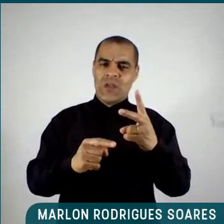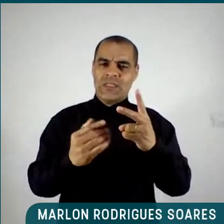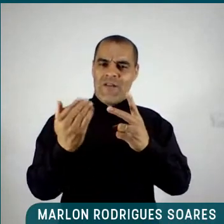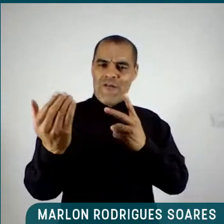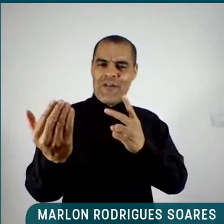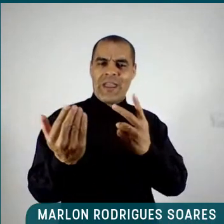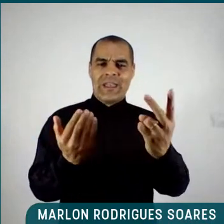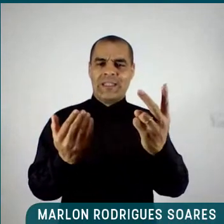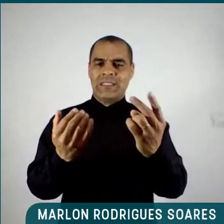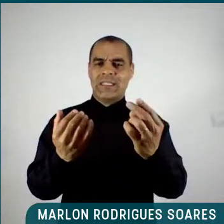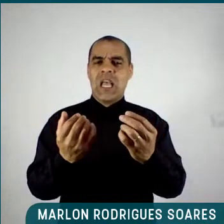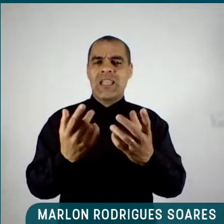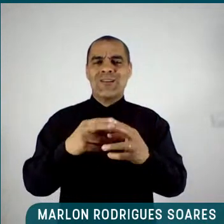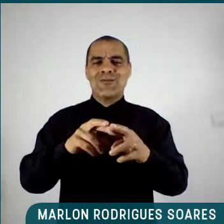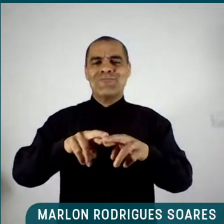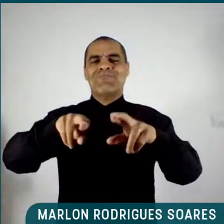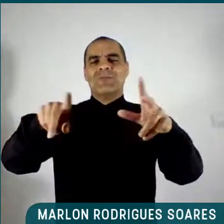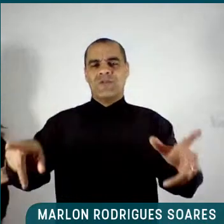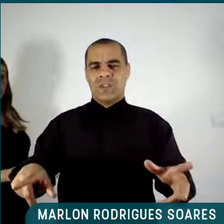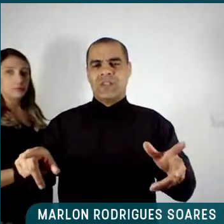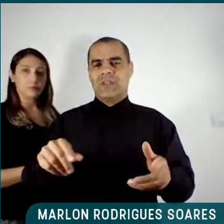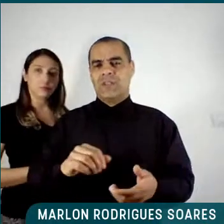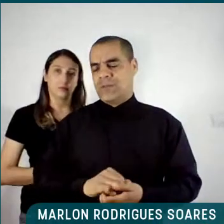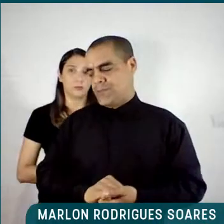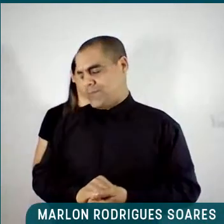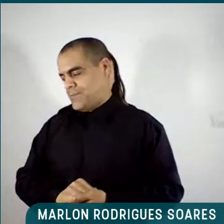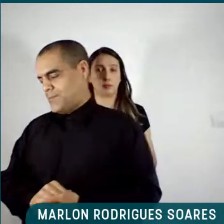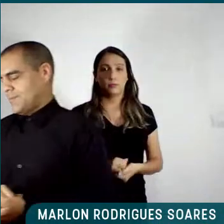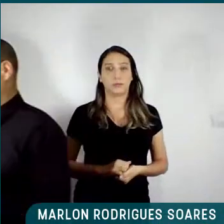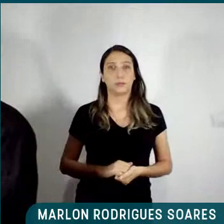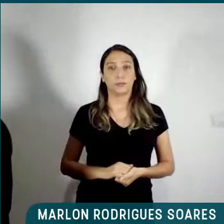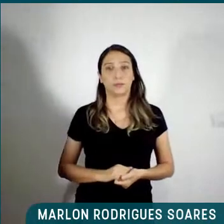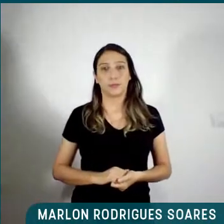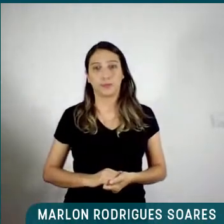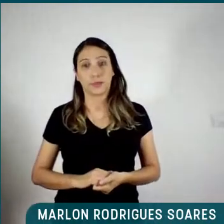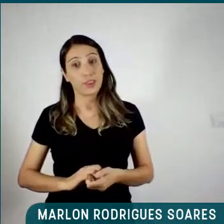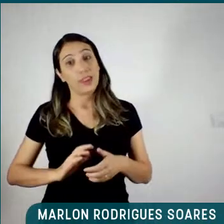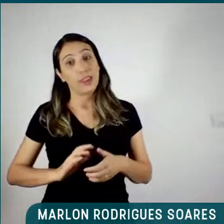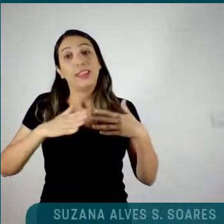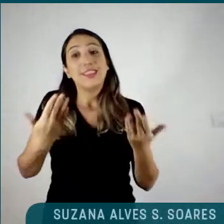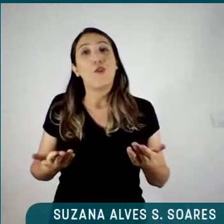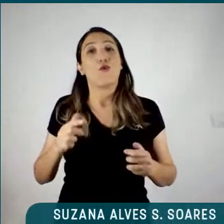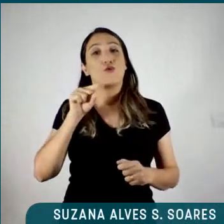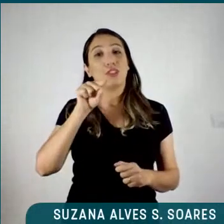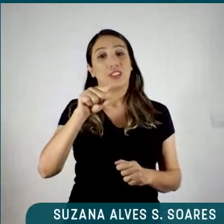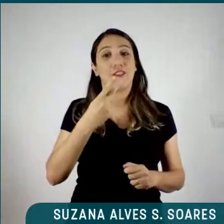was, how it is for you to work in these two fronts.